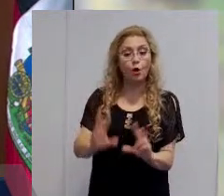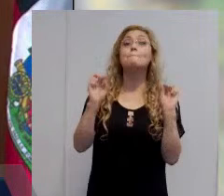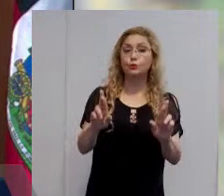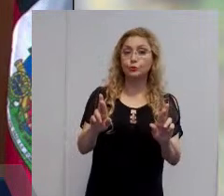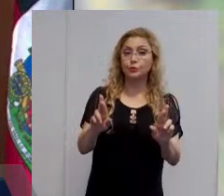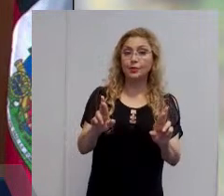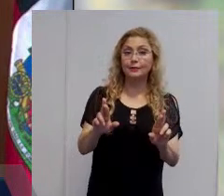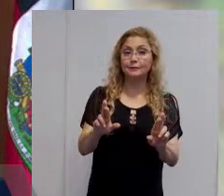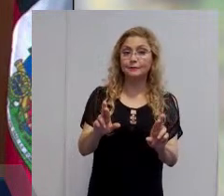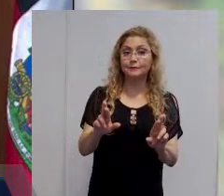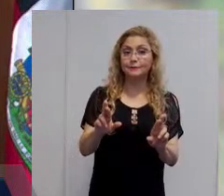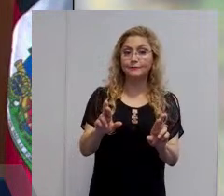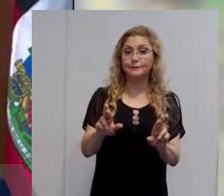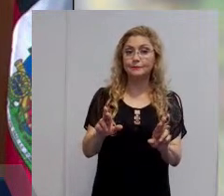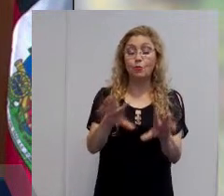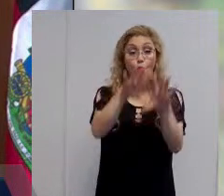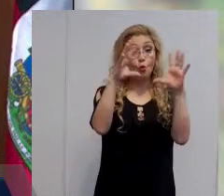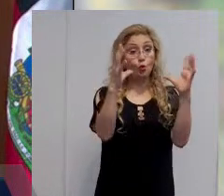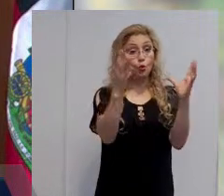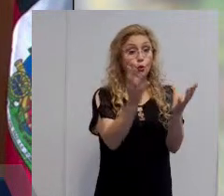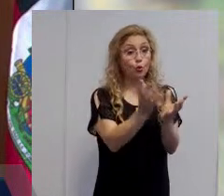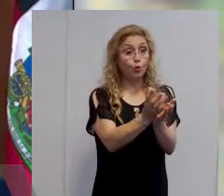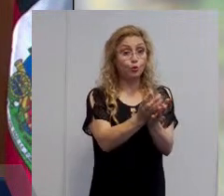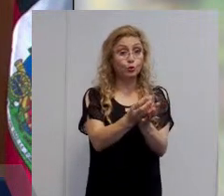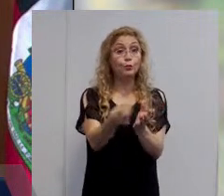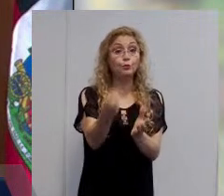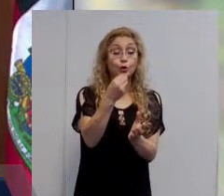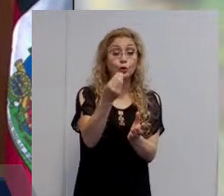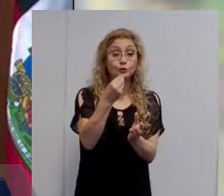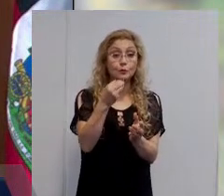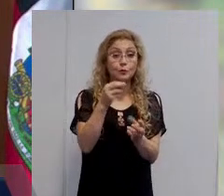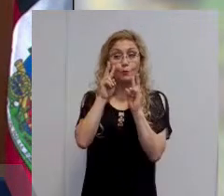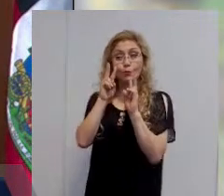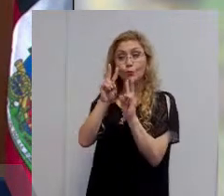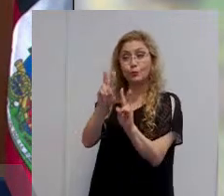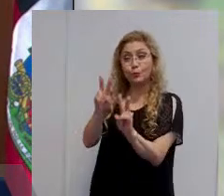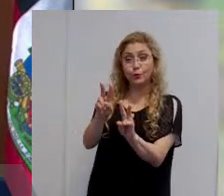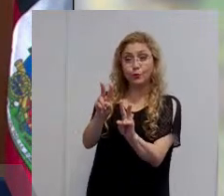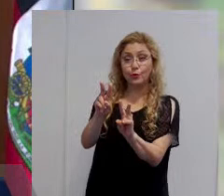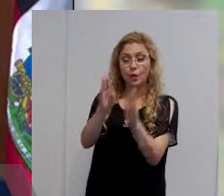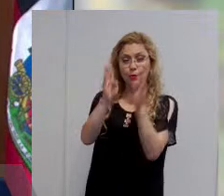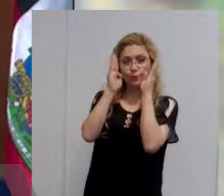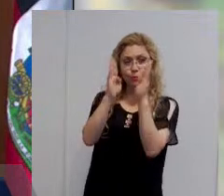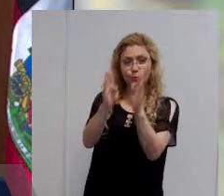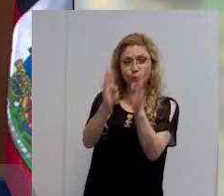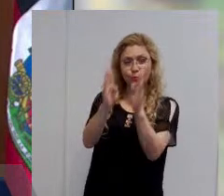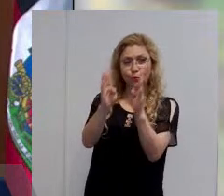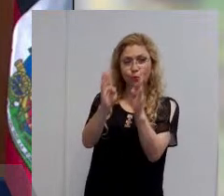also implies a major opportunity. The world consumers are